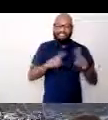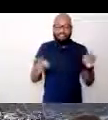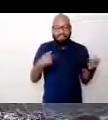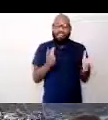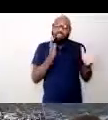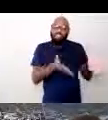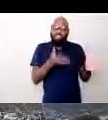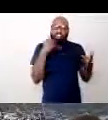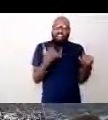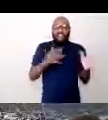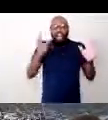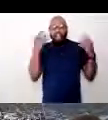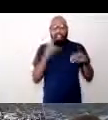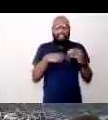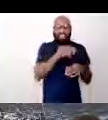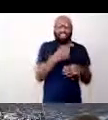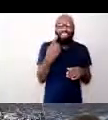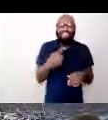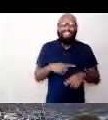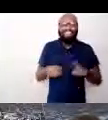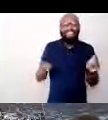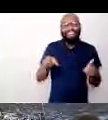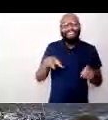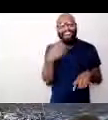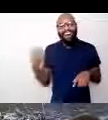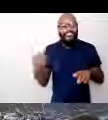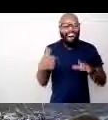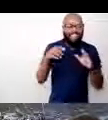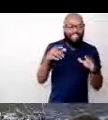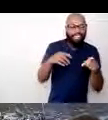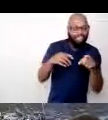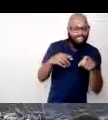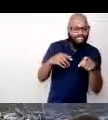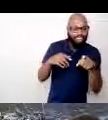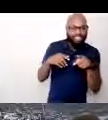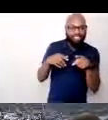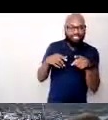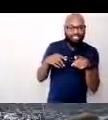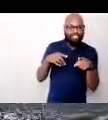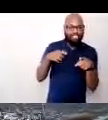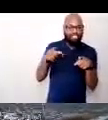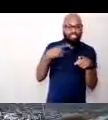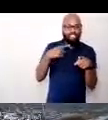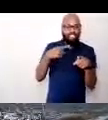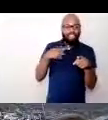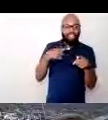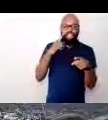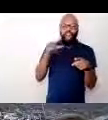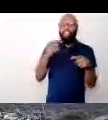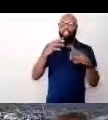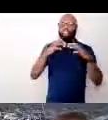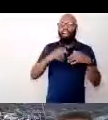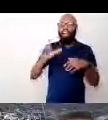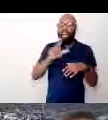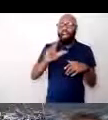now. Art Walk obviously is another example. You know, the Rundell Library Terrace project, which is advancing. I think Bree could